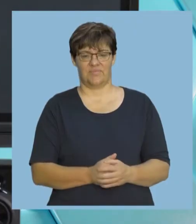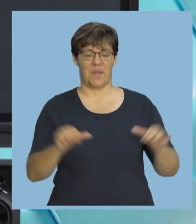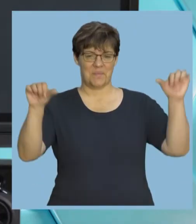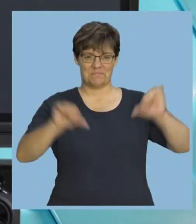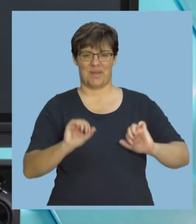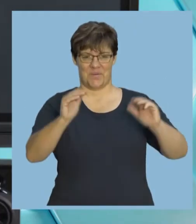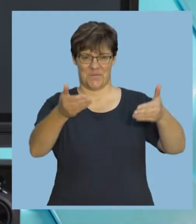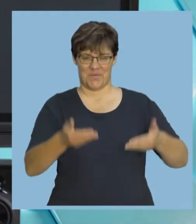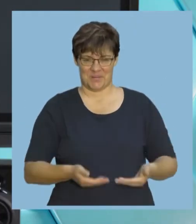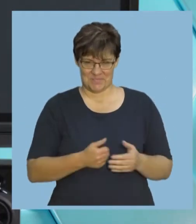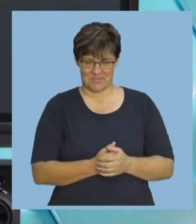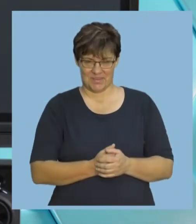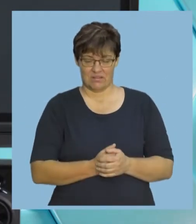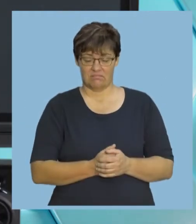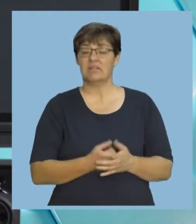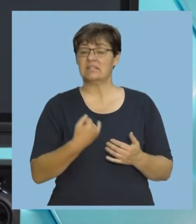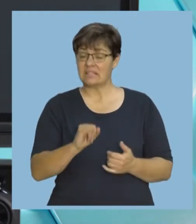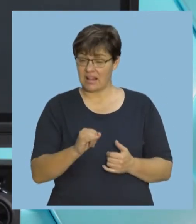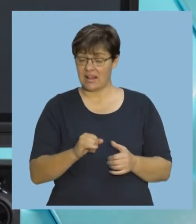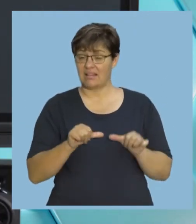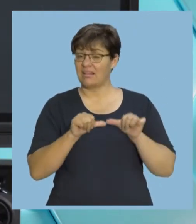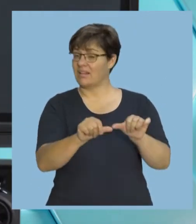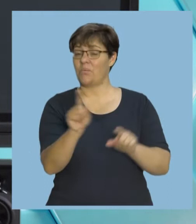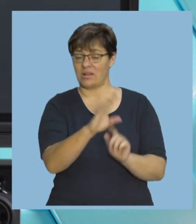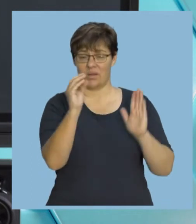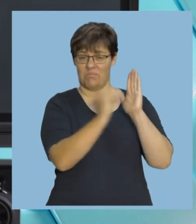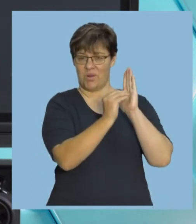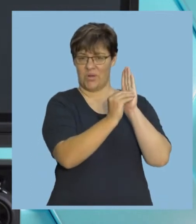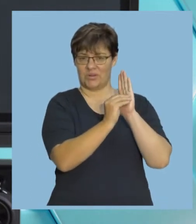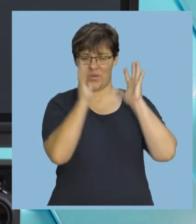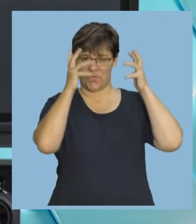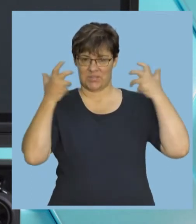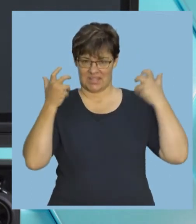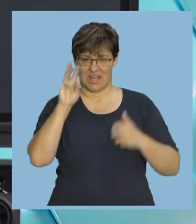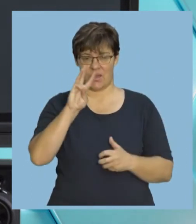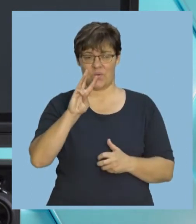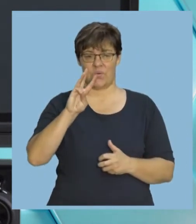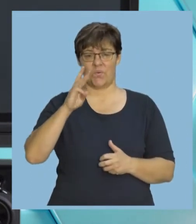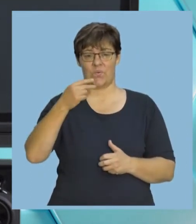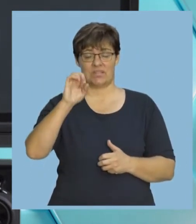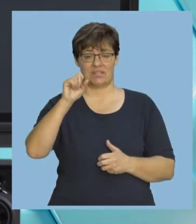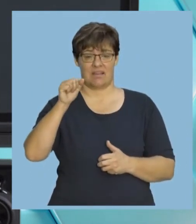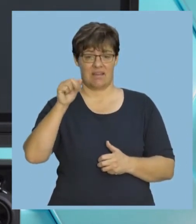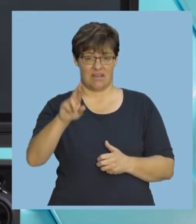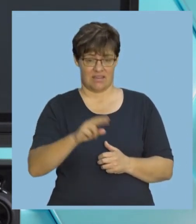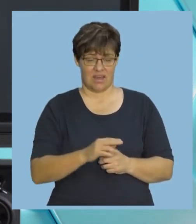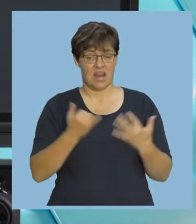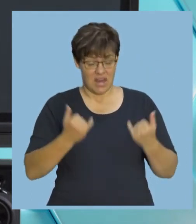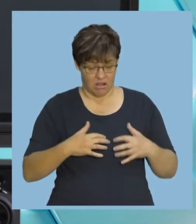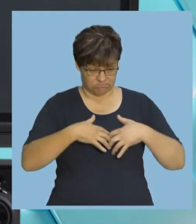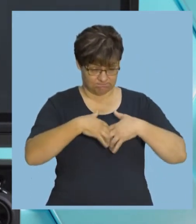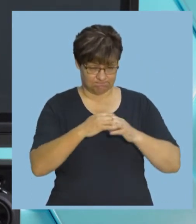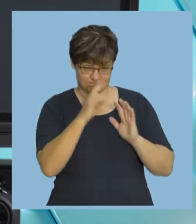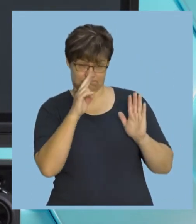Welcome back once again, guys. So we're still on whisker plot. Now what we want to do is to draw an actual whisker plot and see